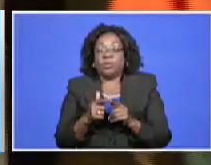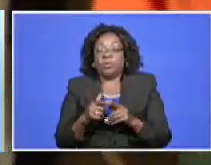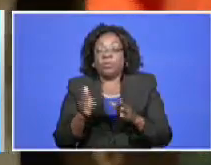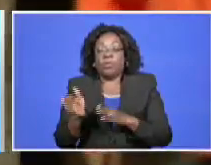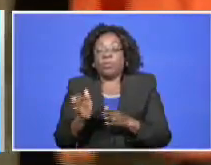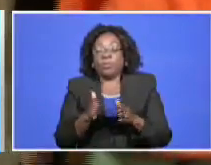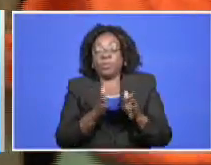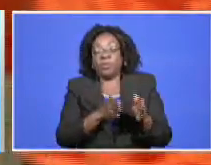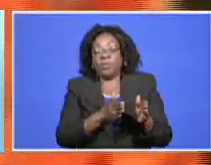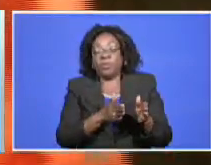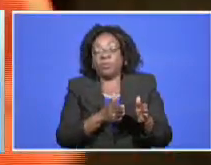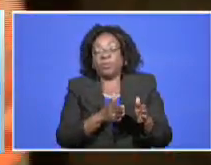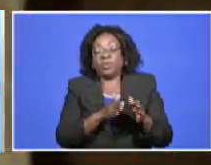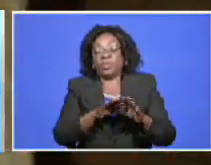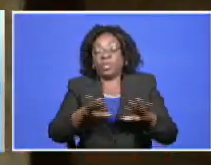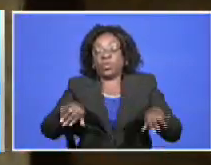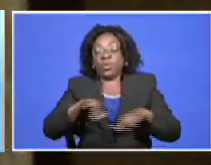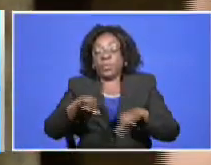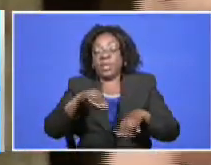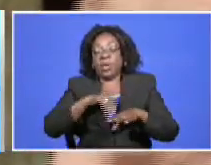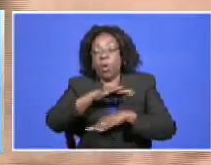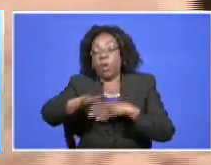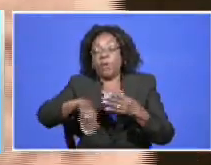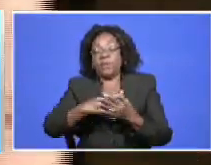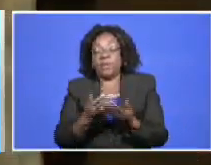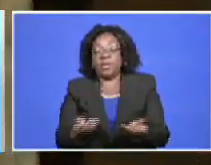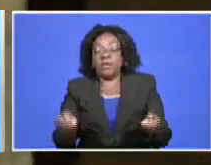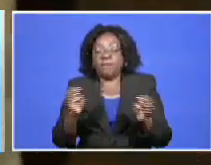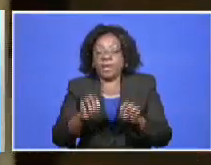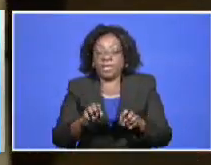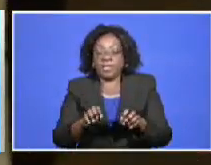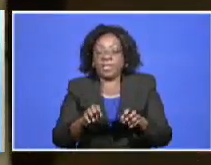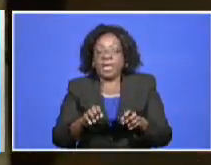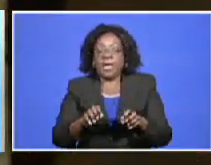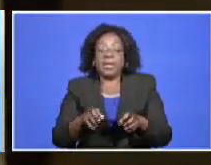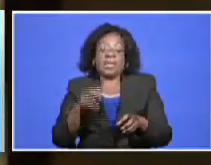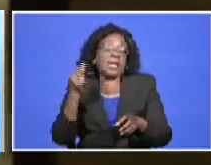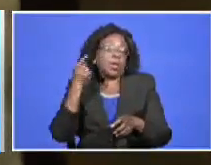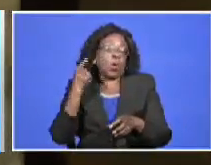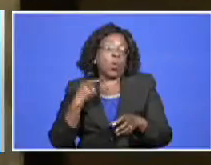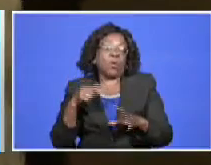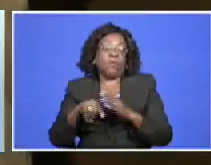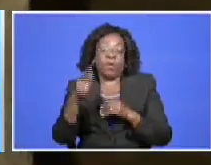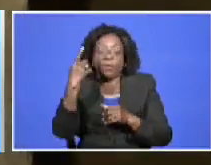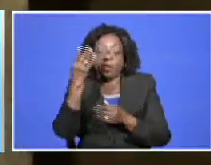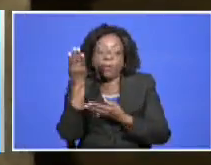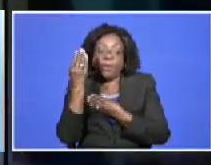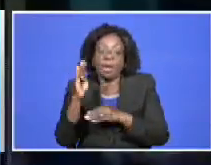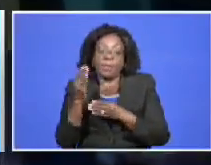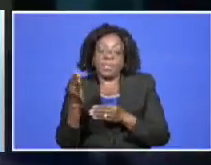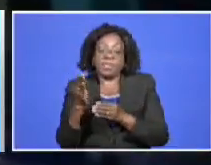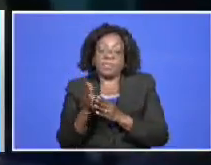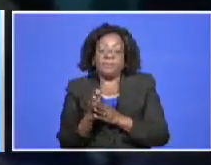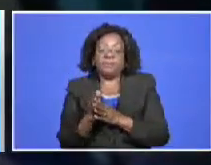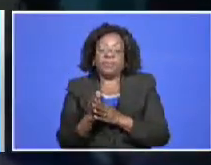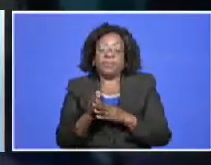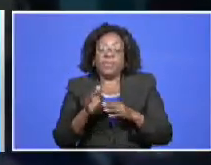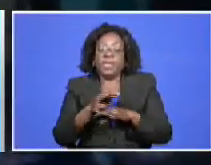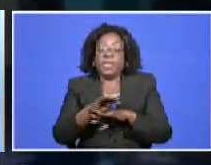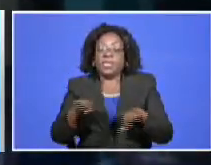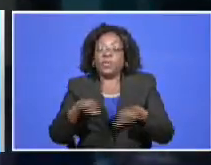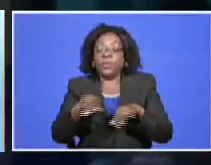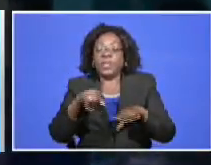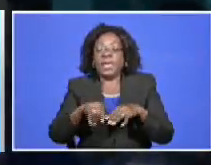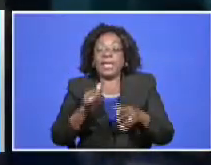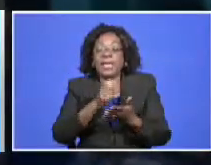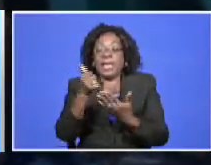to swim a lot of events, go for High Point Trophy, and get gold for the Bahamas in anything that I swim. Swimming CARIFTA in April,